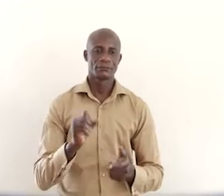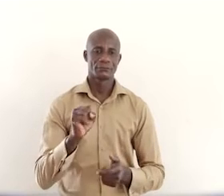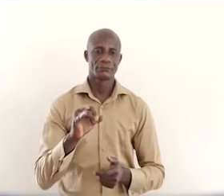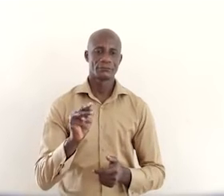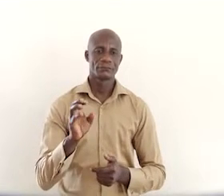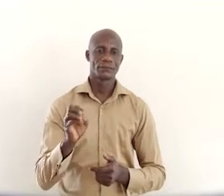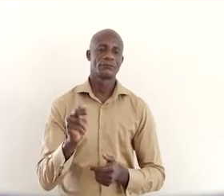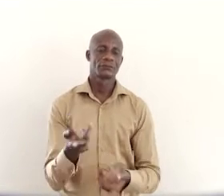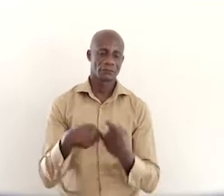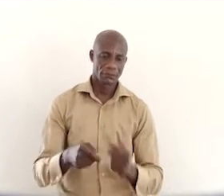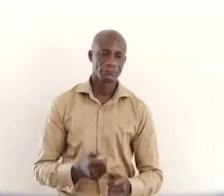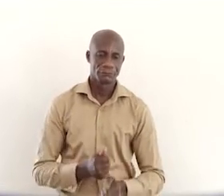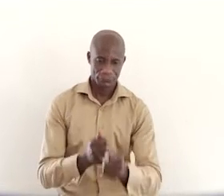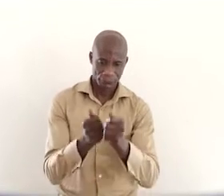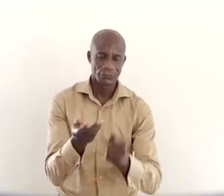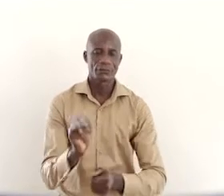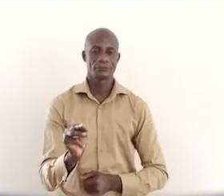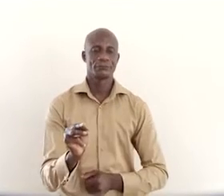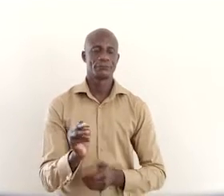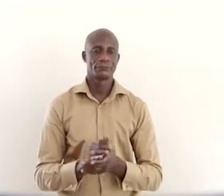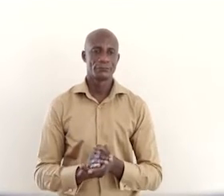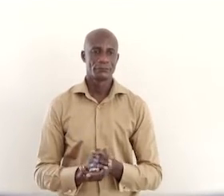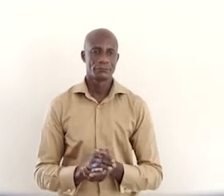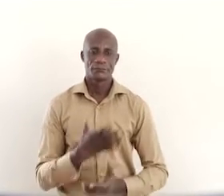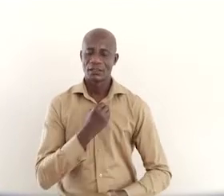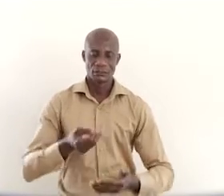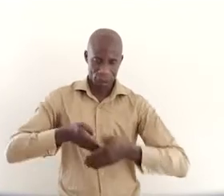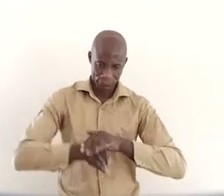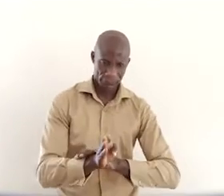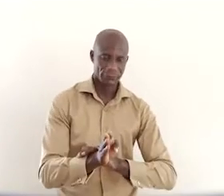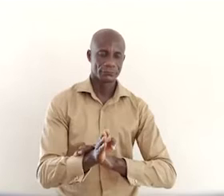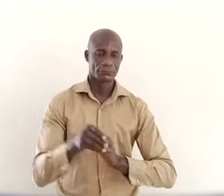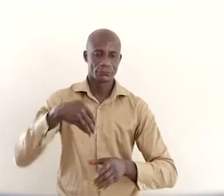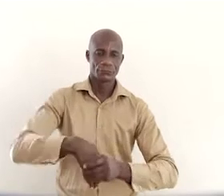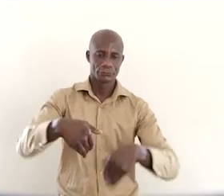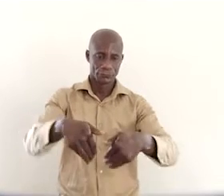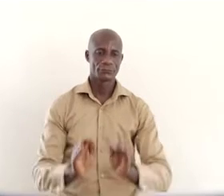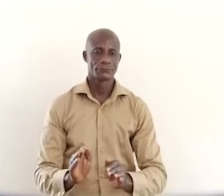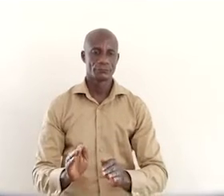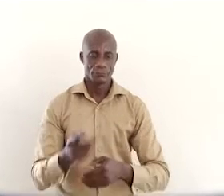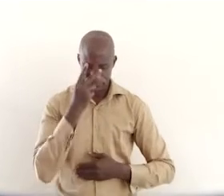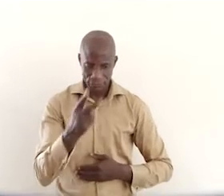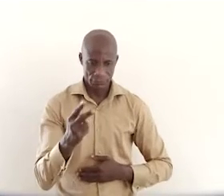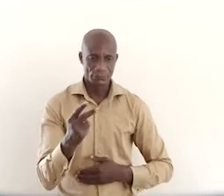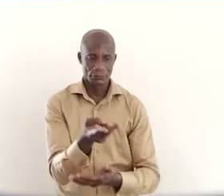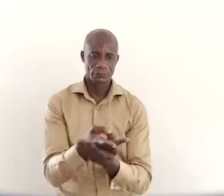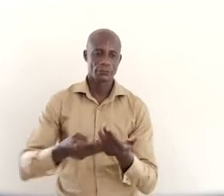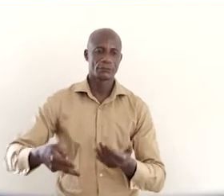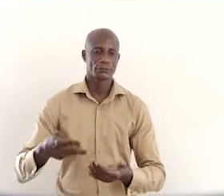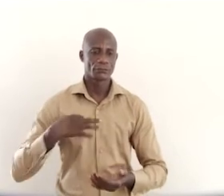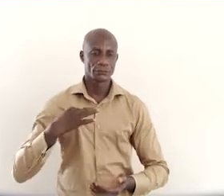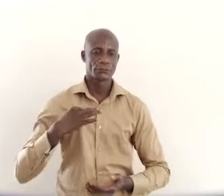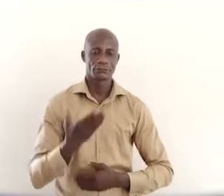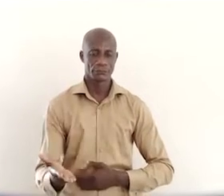Then Simon Peter came following him and went into the tomb. He saw the